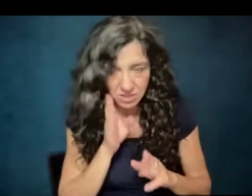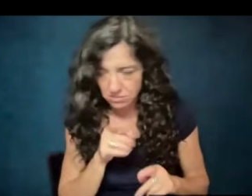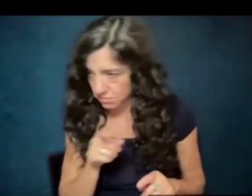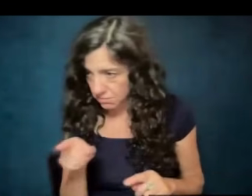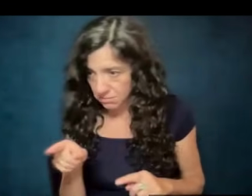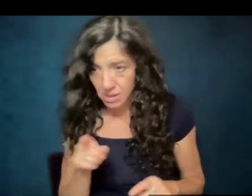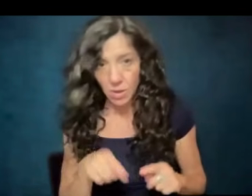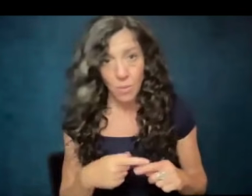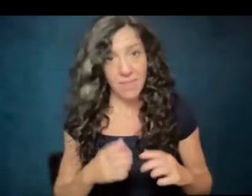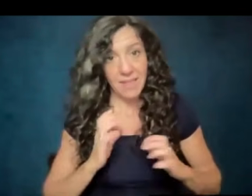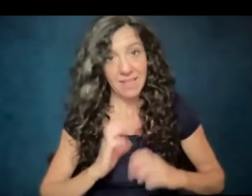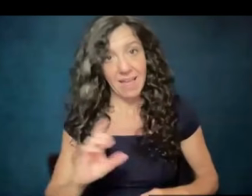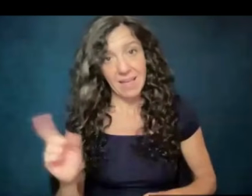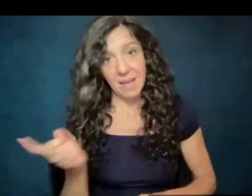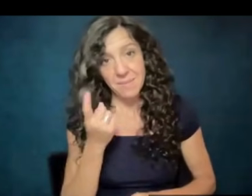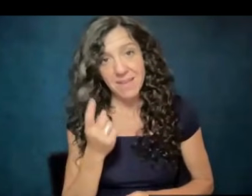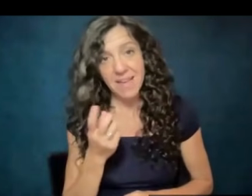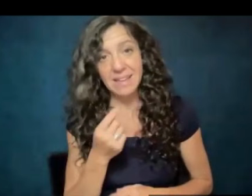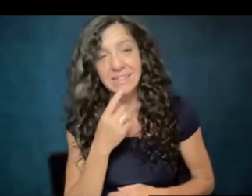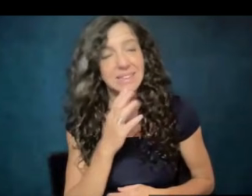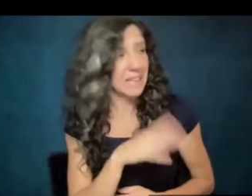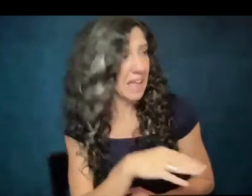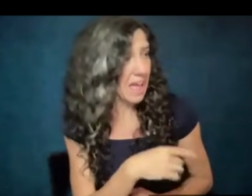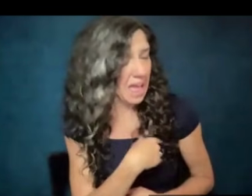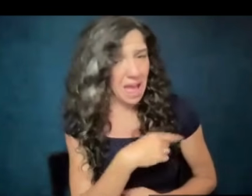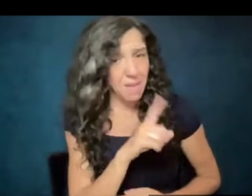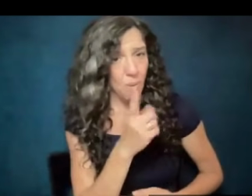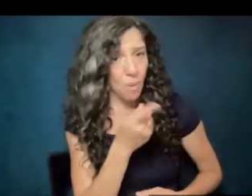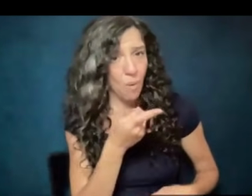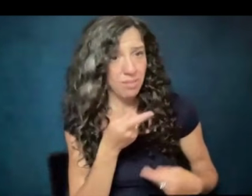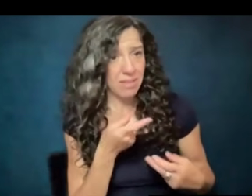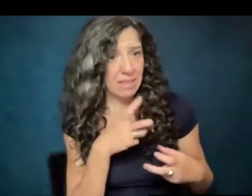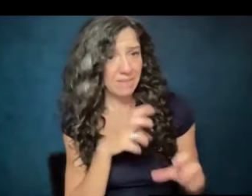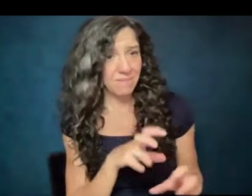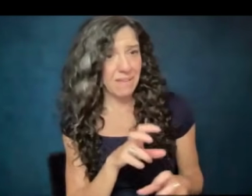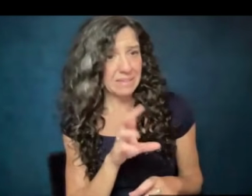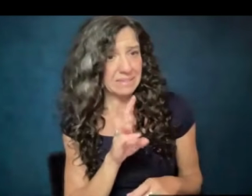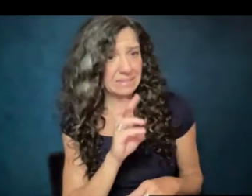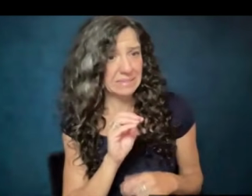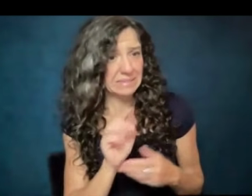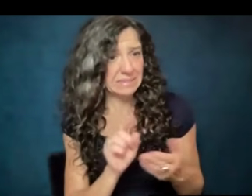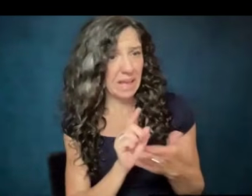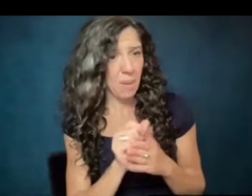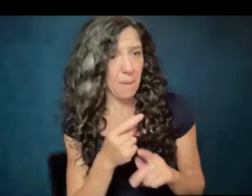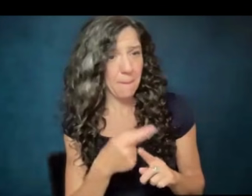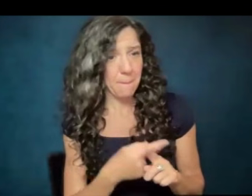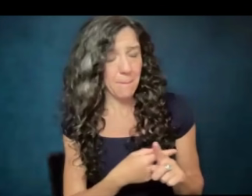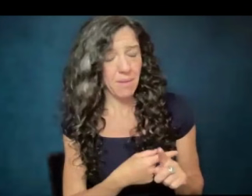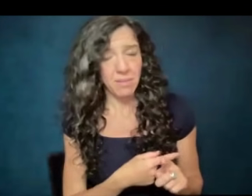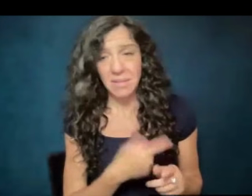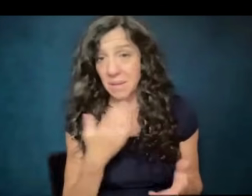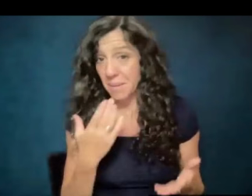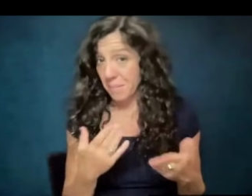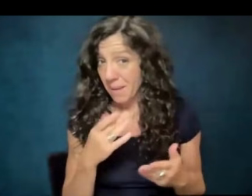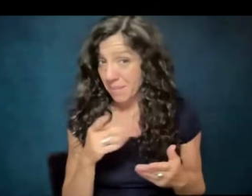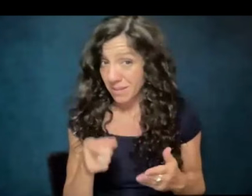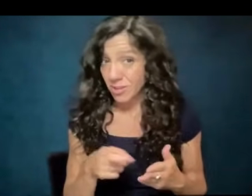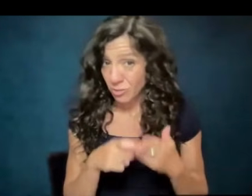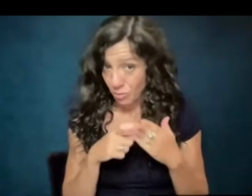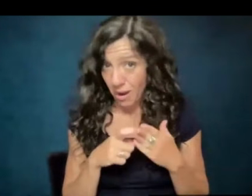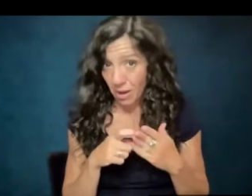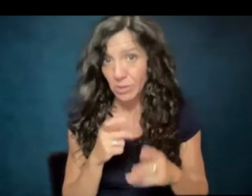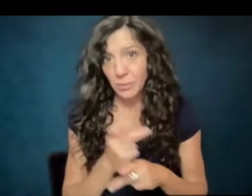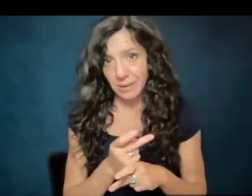when our client comes in and says, I'm only putting in 60 hours a month now. It might be a requirement to keep